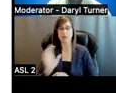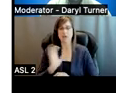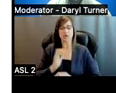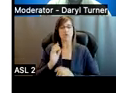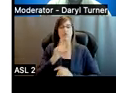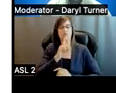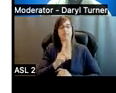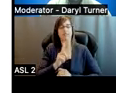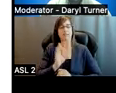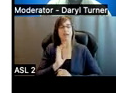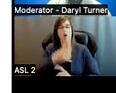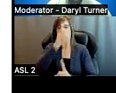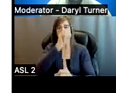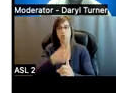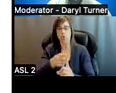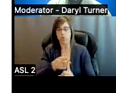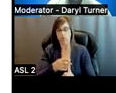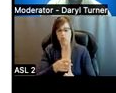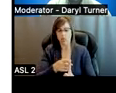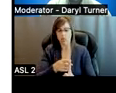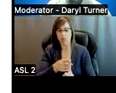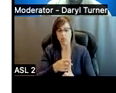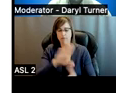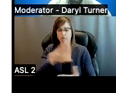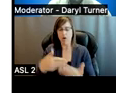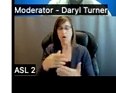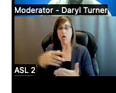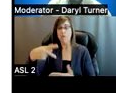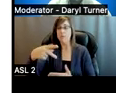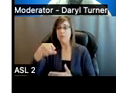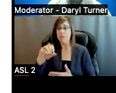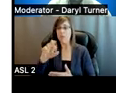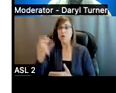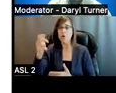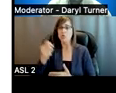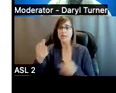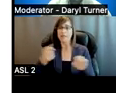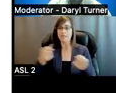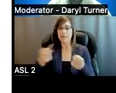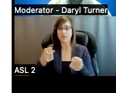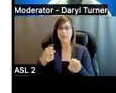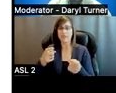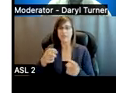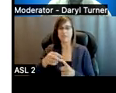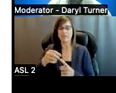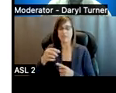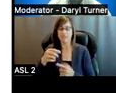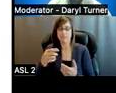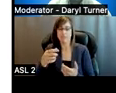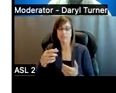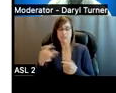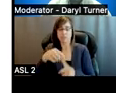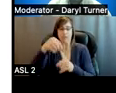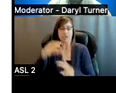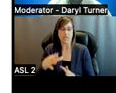Ultimately, our goal, or all the program officers or grants management specialists, our goal is to